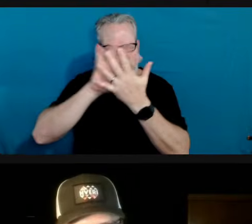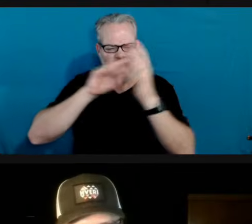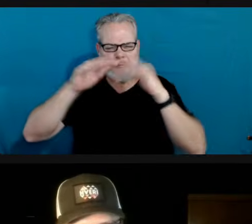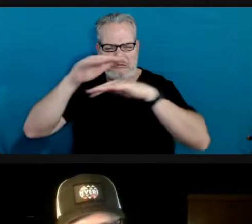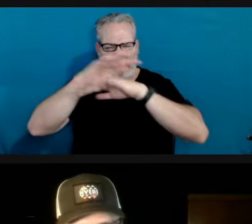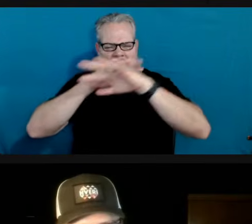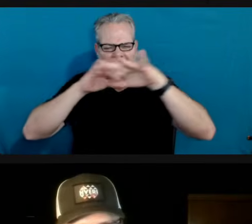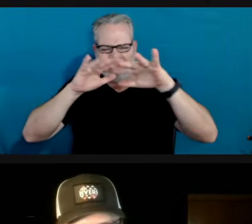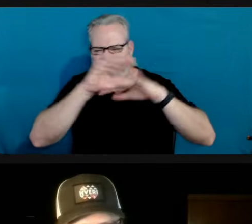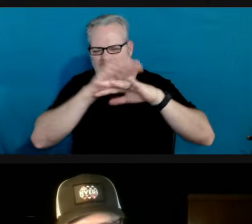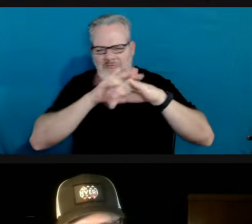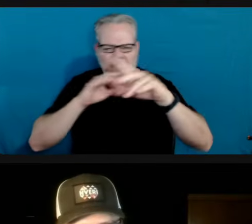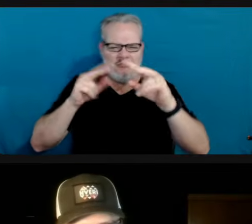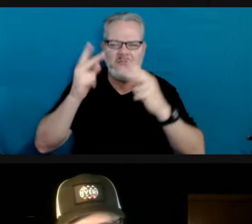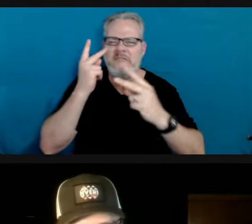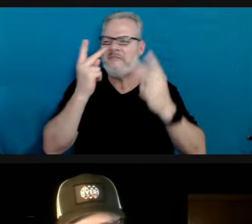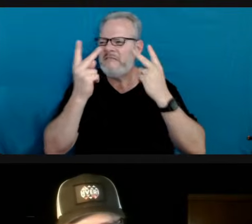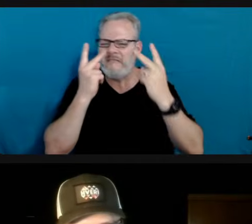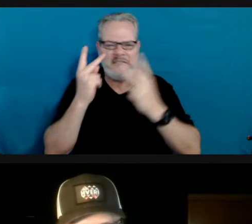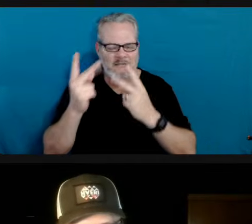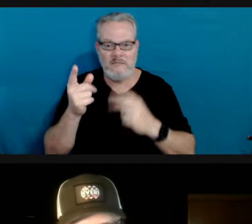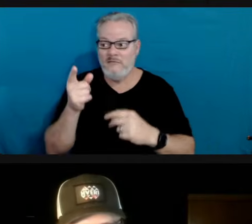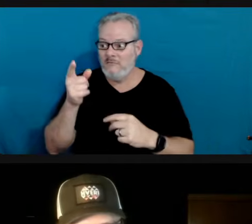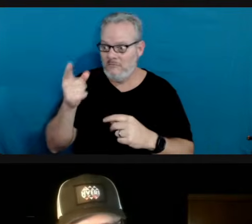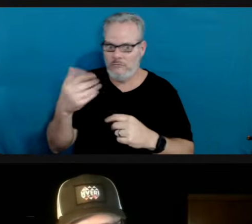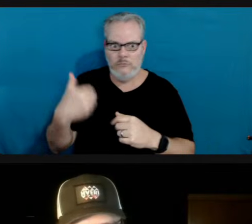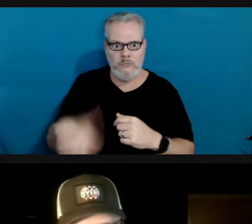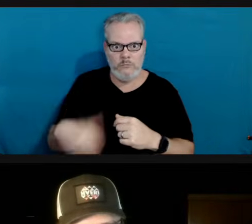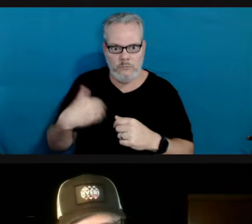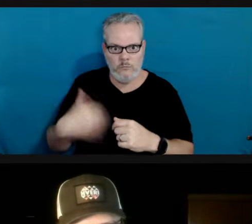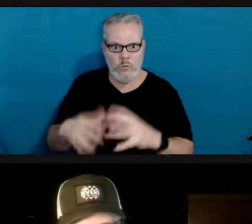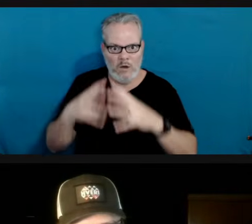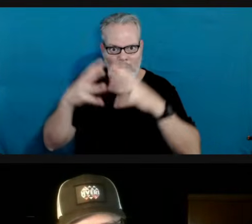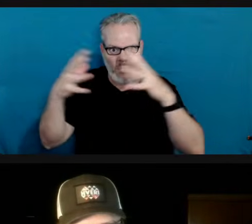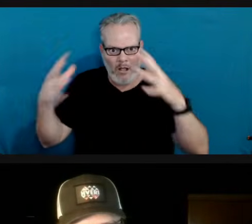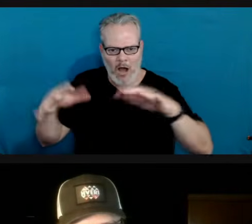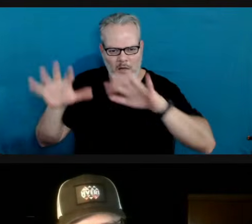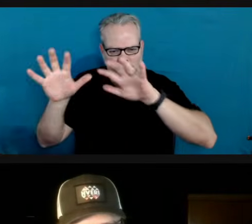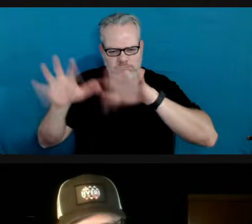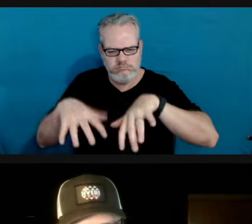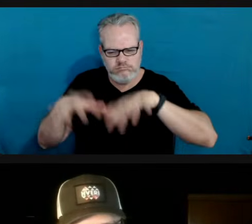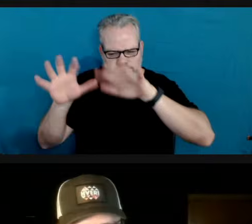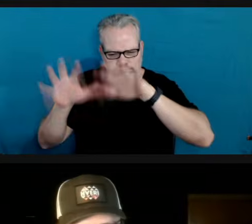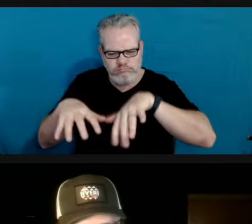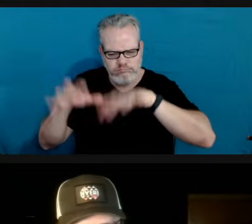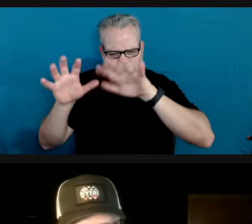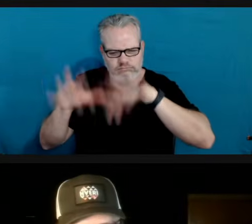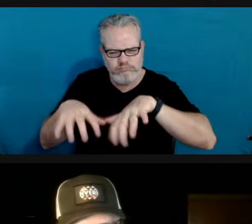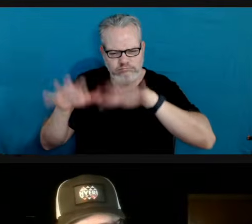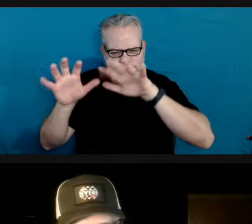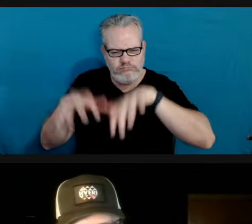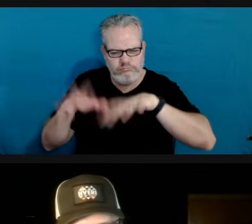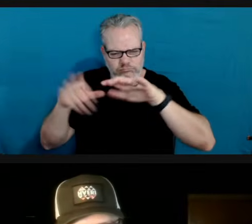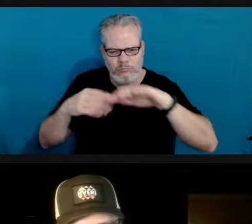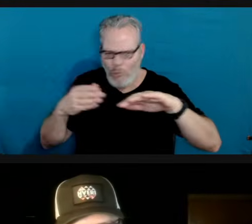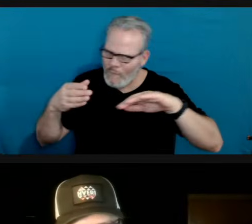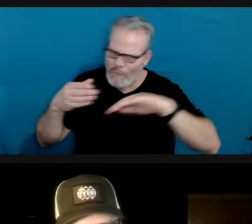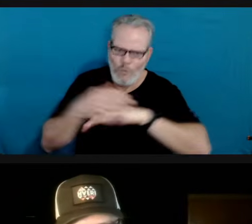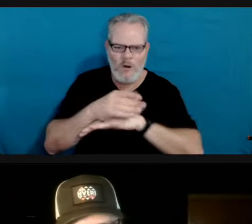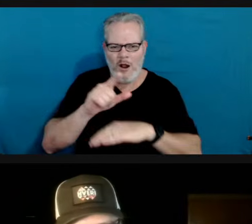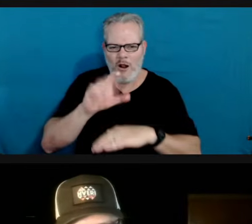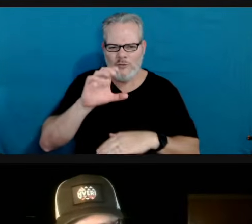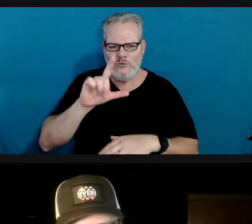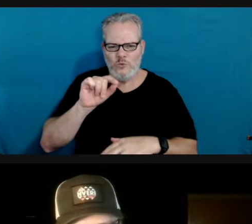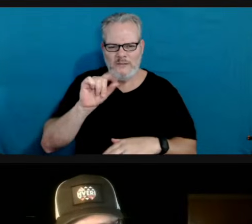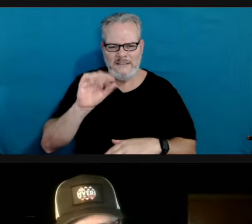dumped more than 2 feet of rain in some parts of South Hawaii, over 120 centimeters. So right now you see a live view with the